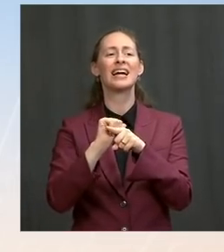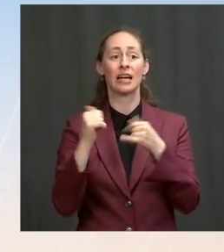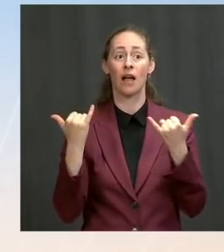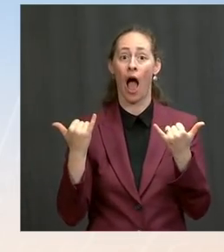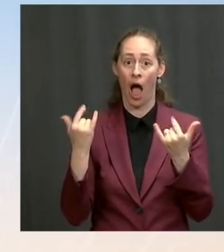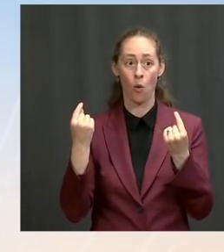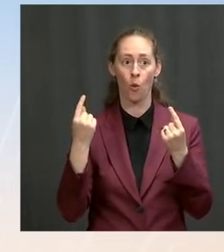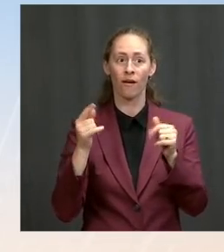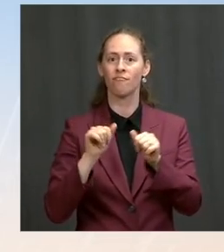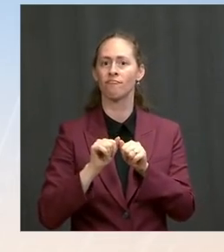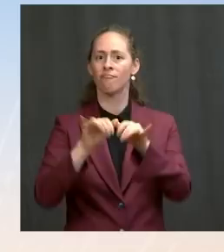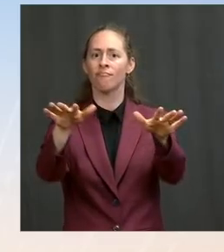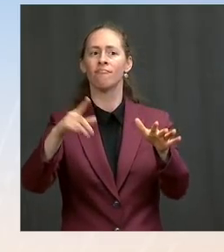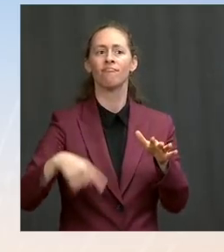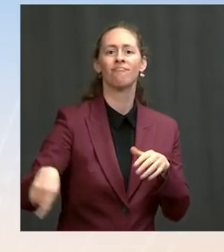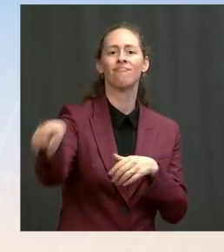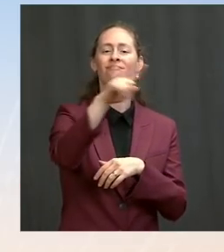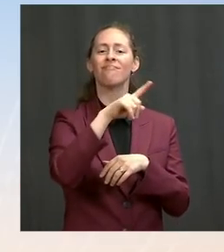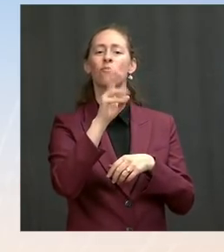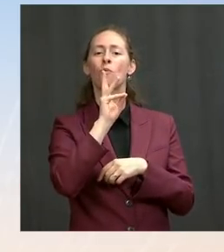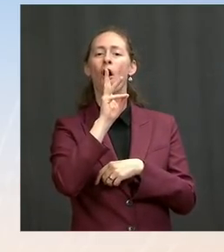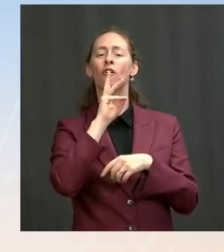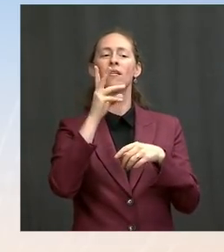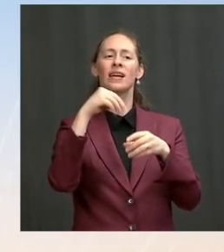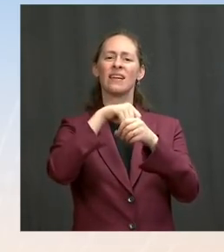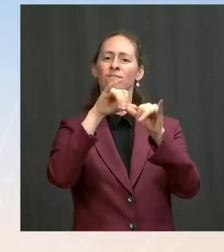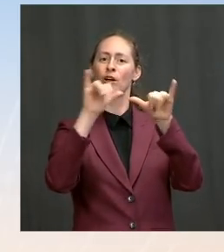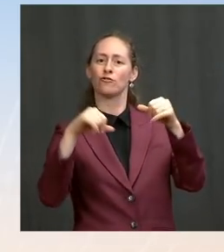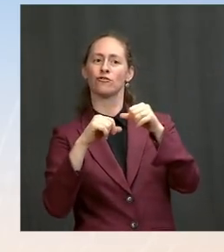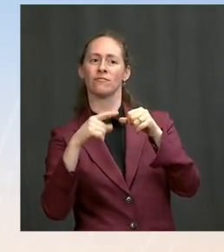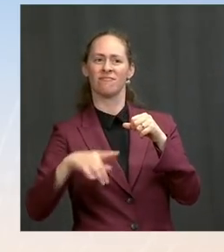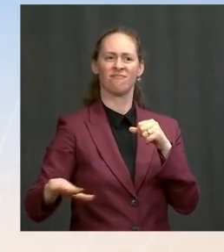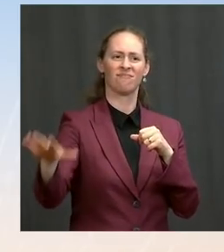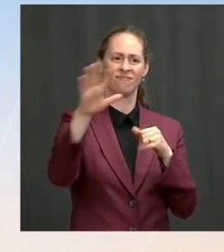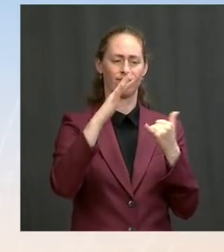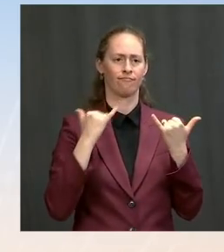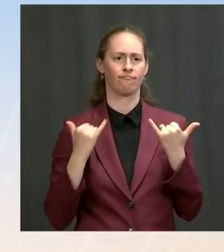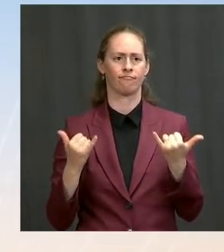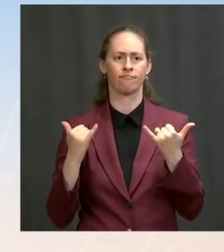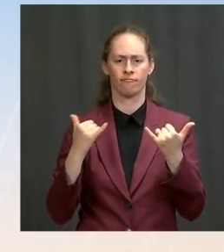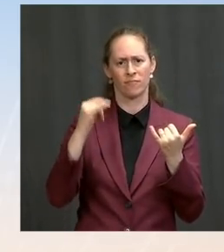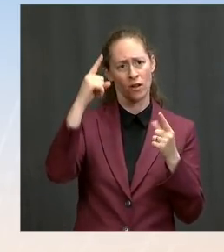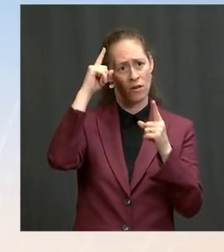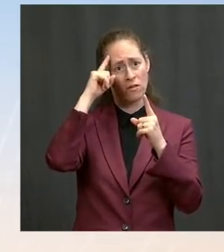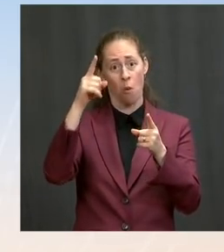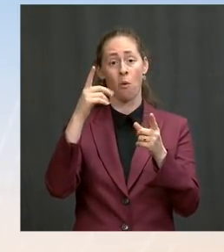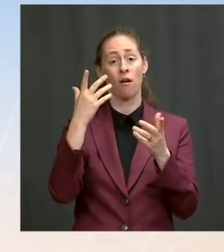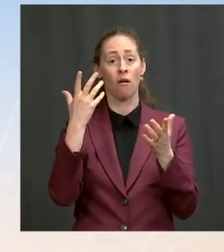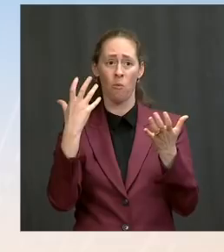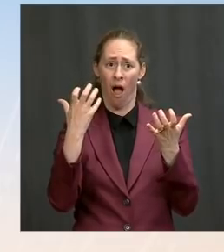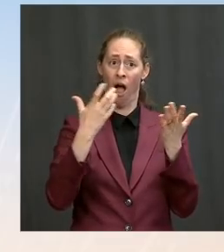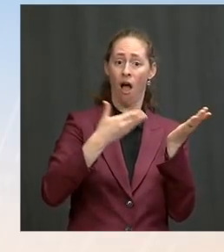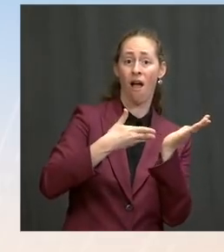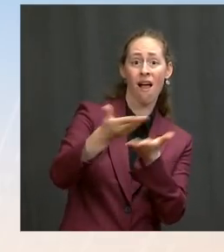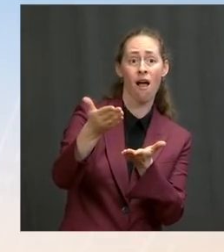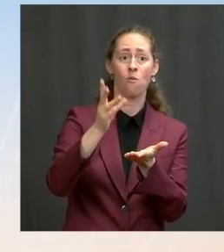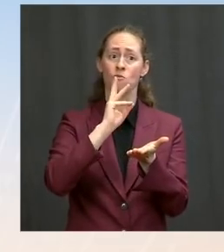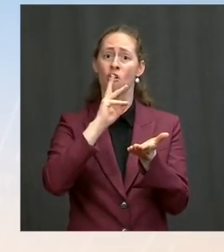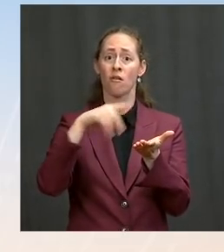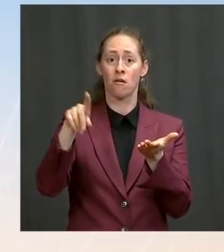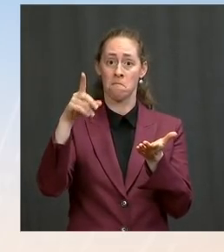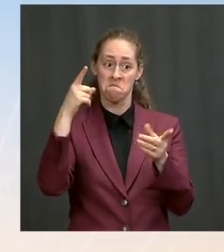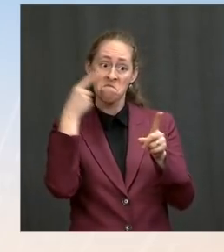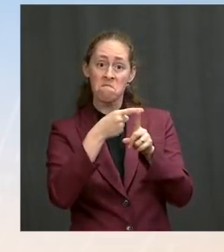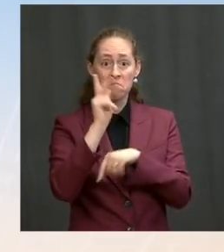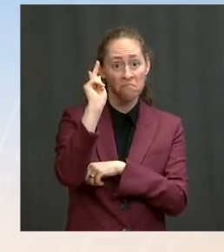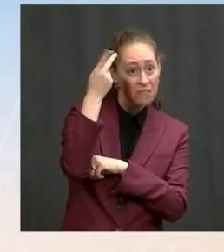Getting clean and healthy drinking water to people isn't a political issue. It isn't a partisan issue. It's an American issue. Access to clean,